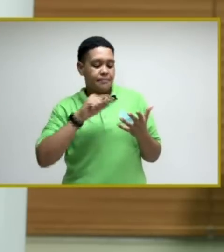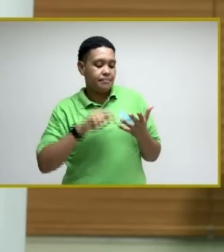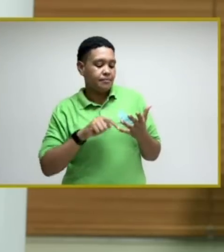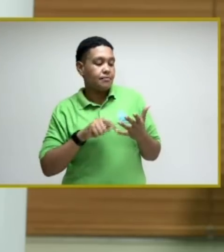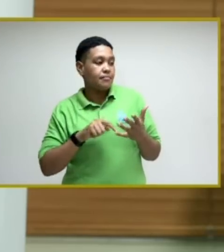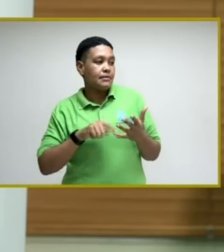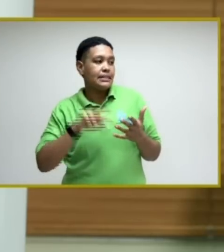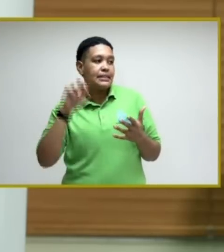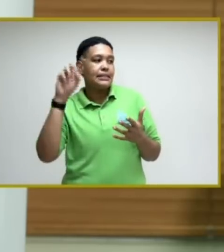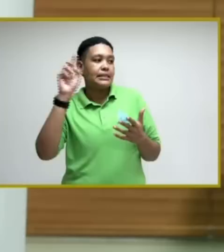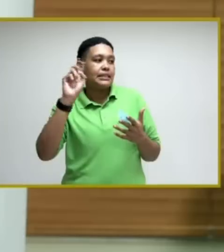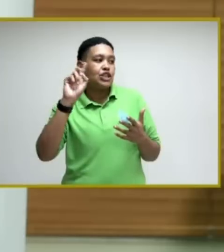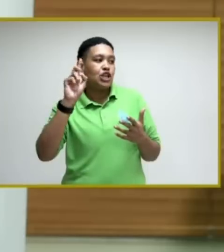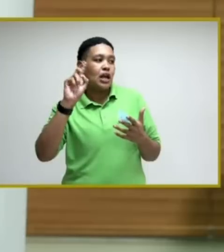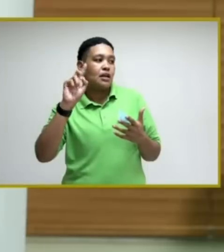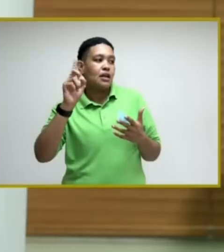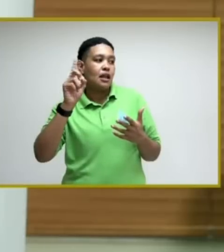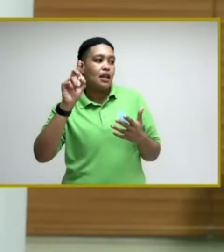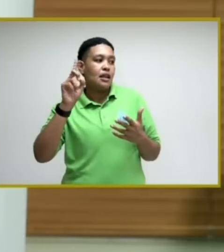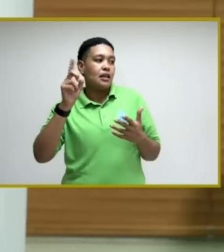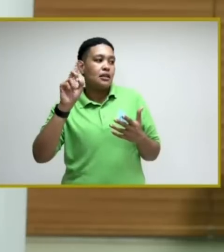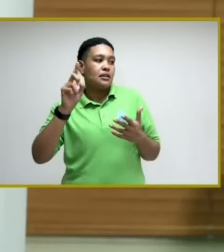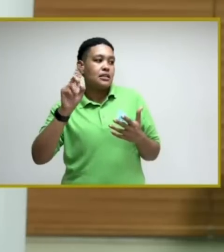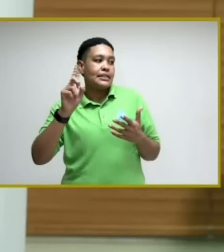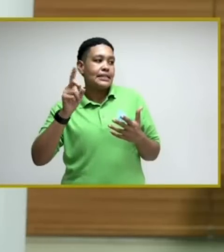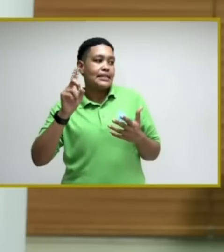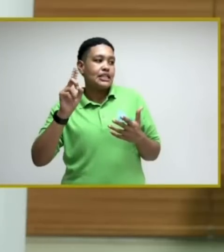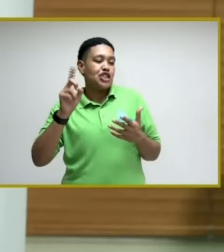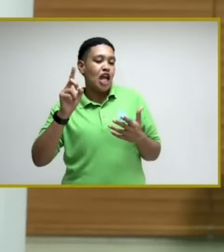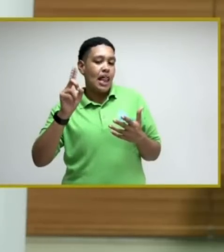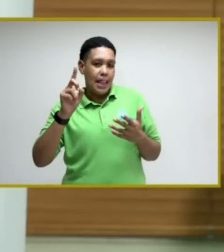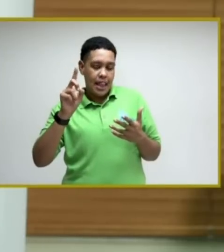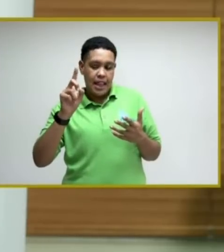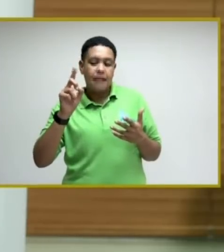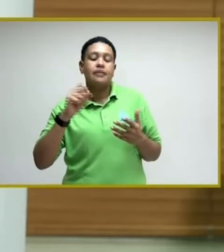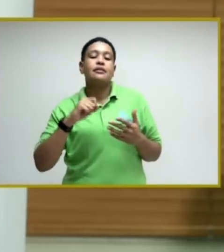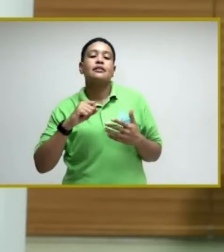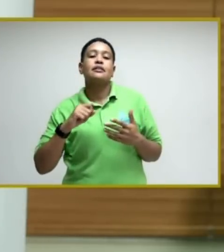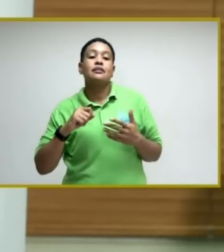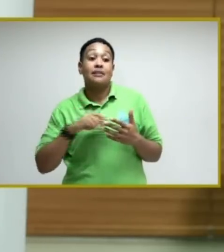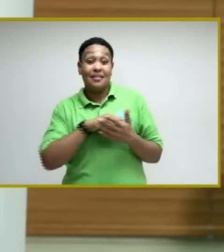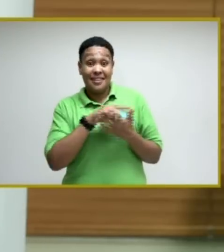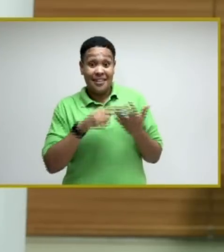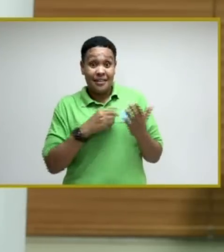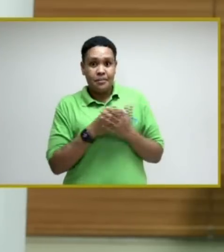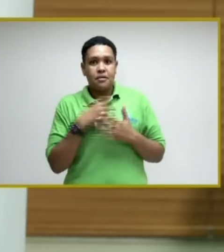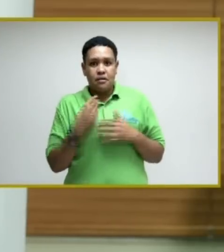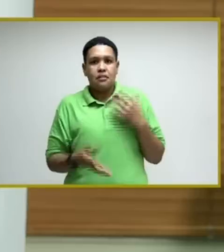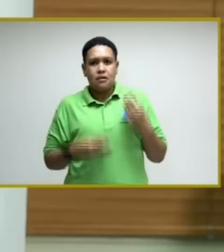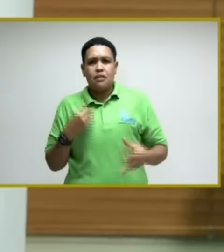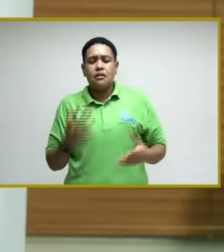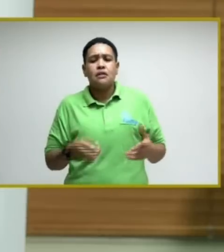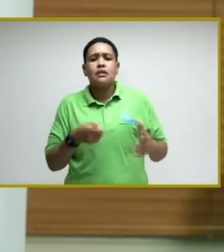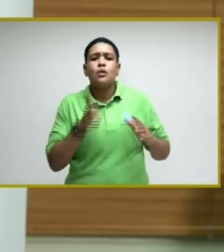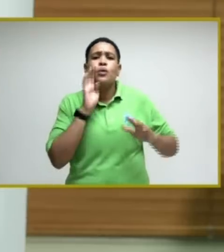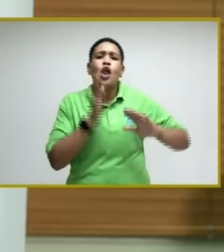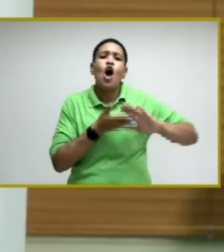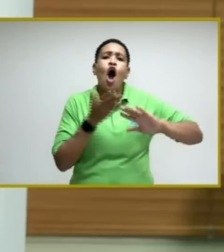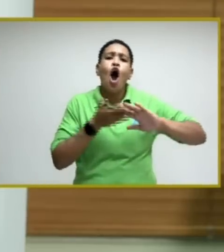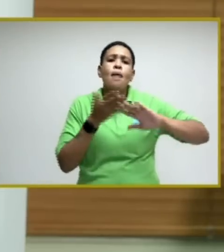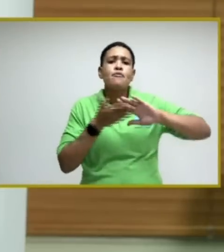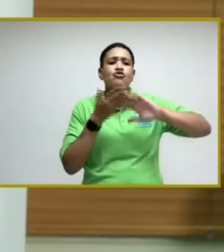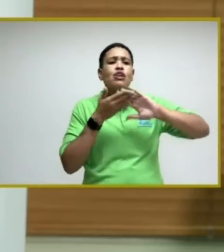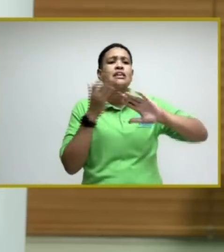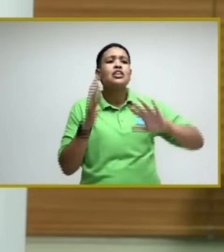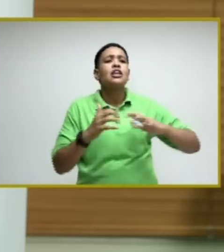from Digicel Foundation, Digicel, and this will be operationalized